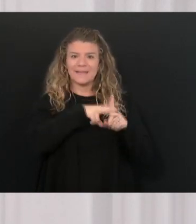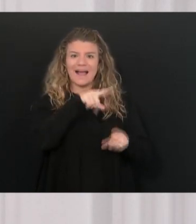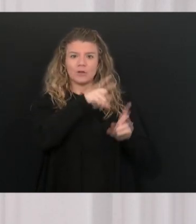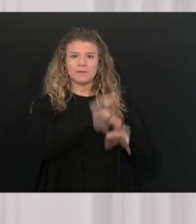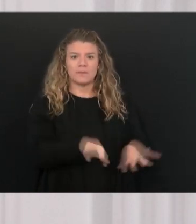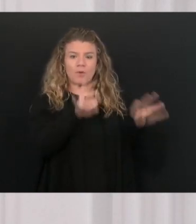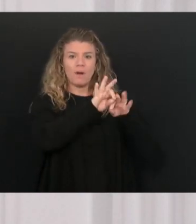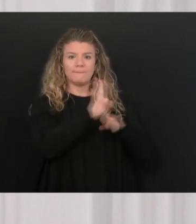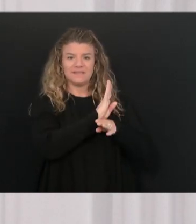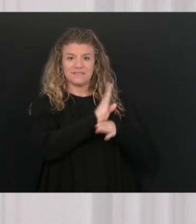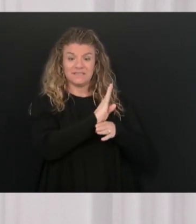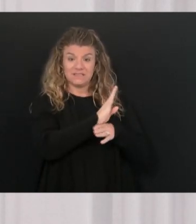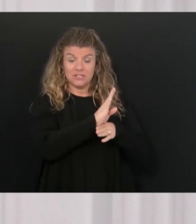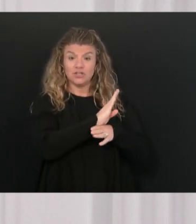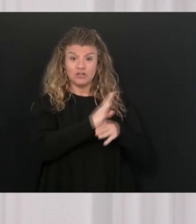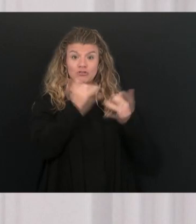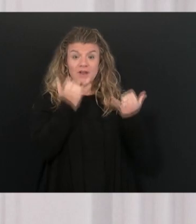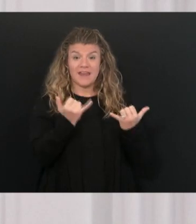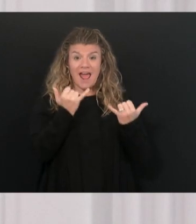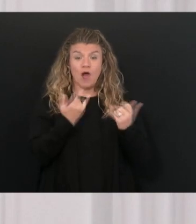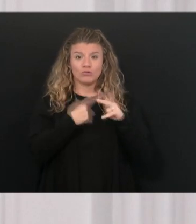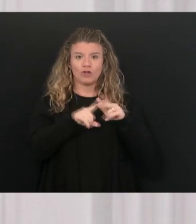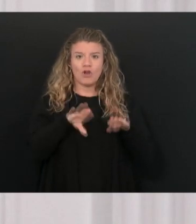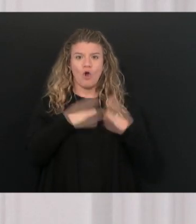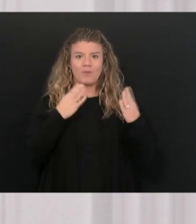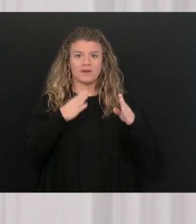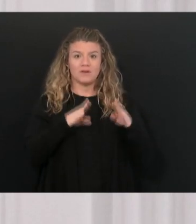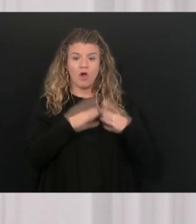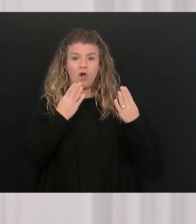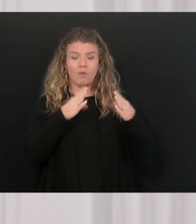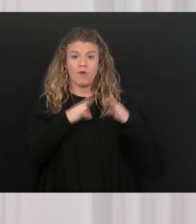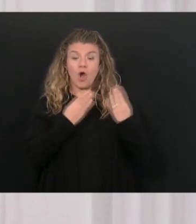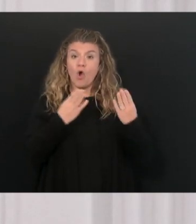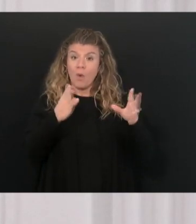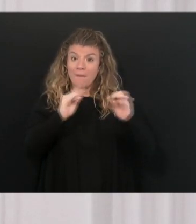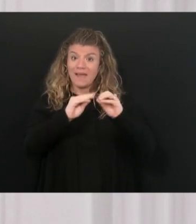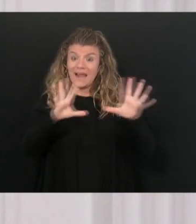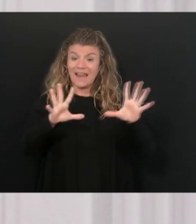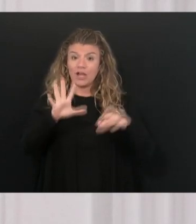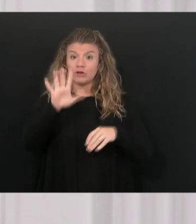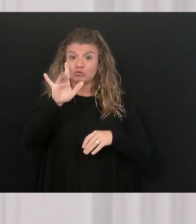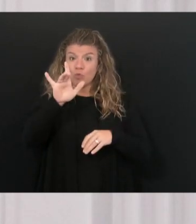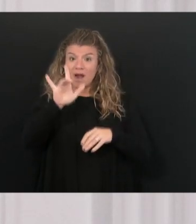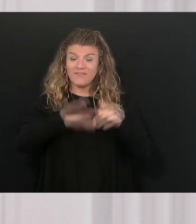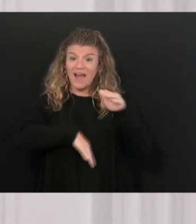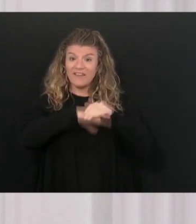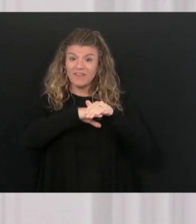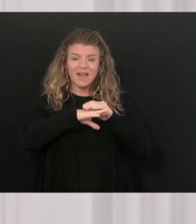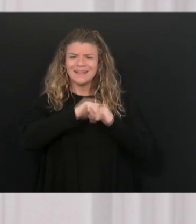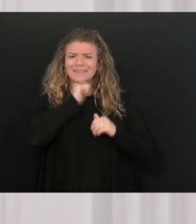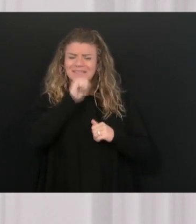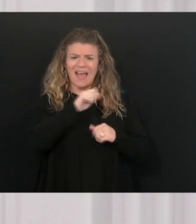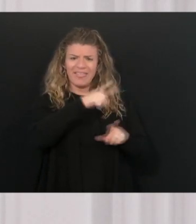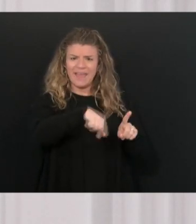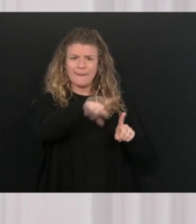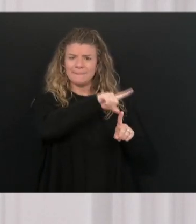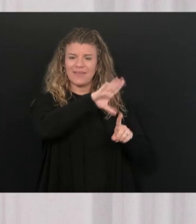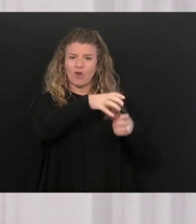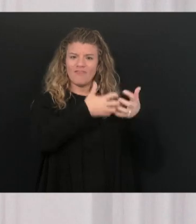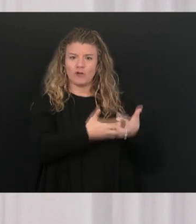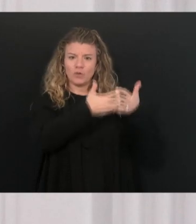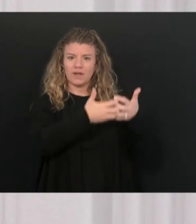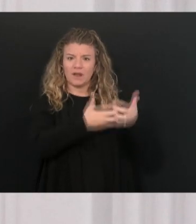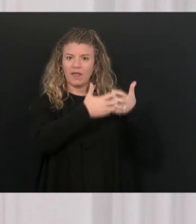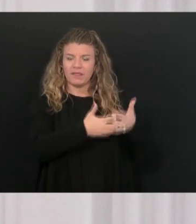For instance, as we left many of our manufacturing businesses open, we made very clear the 25 guideline did not apply to them, and they, in fact, kept